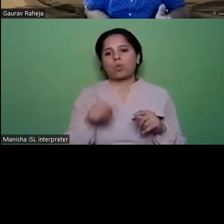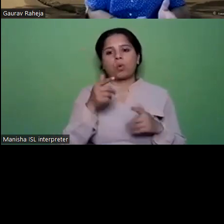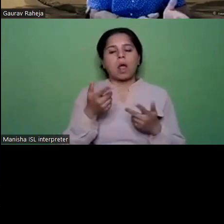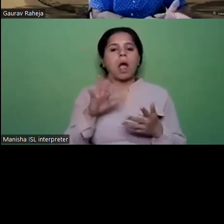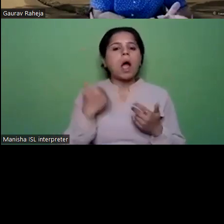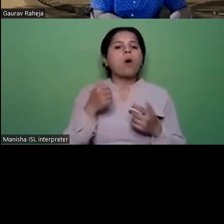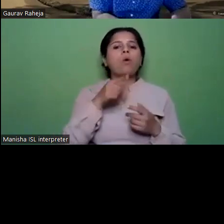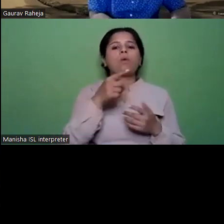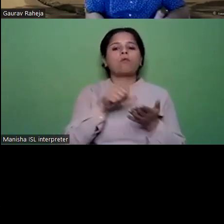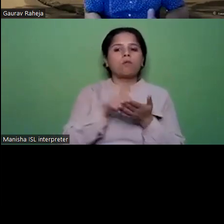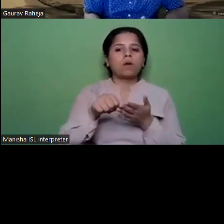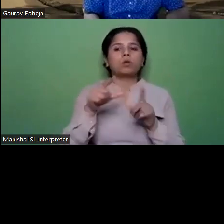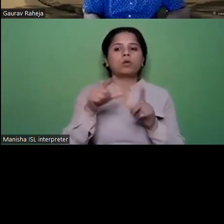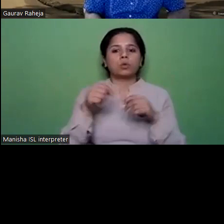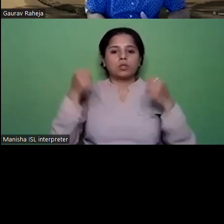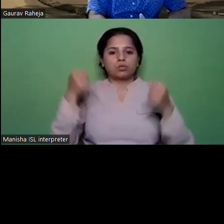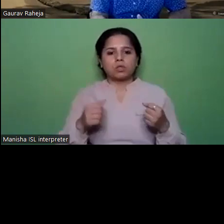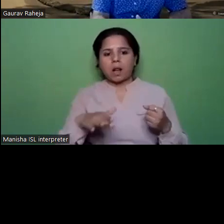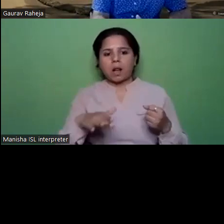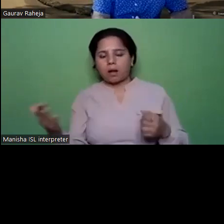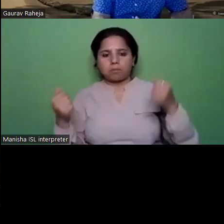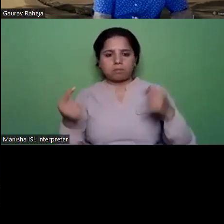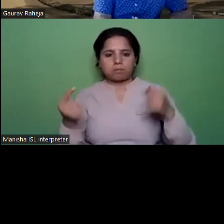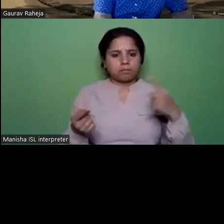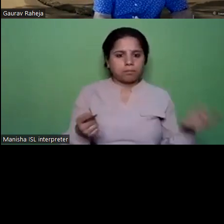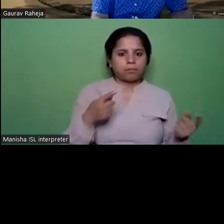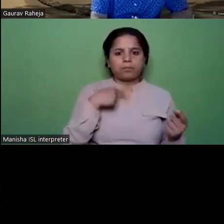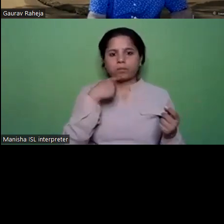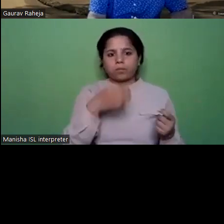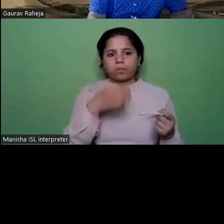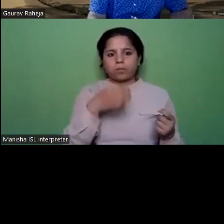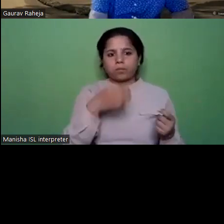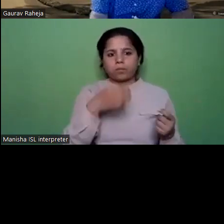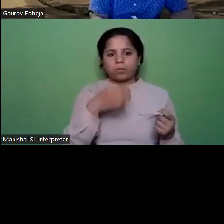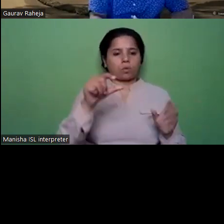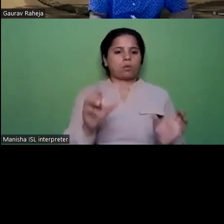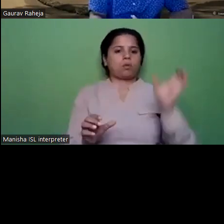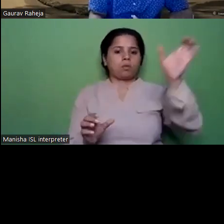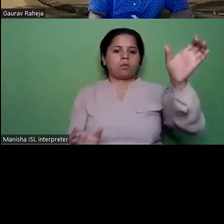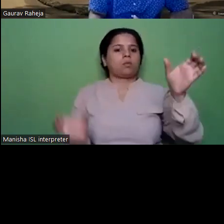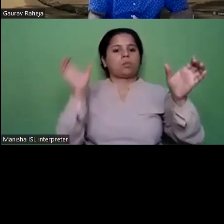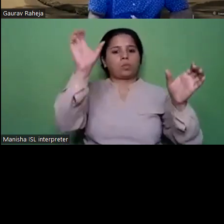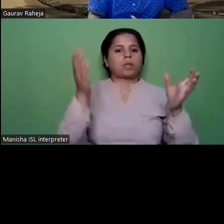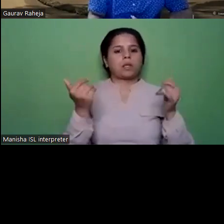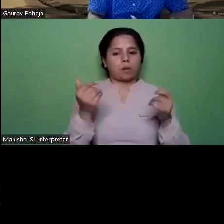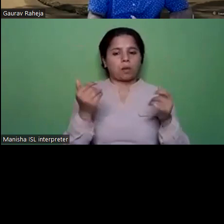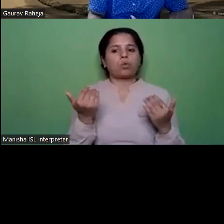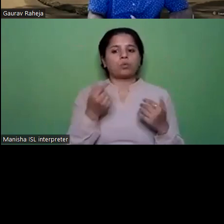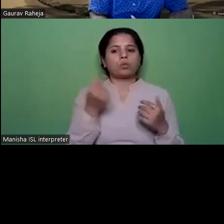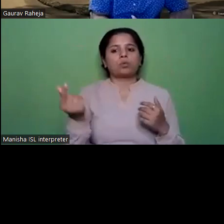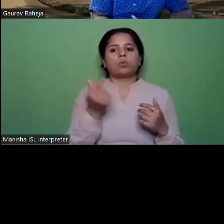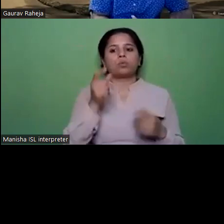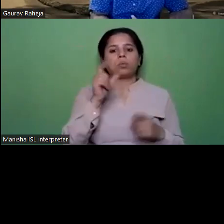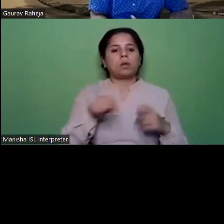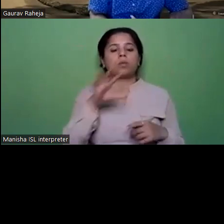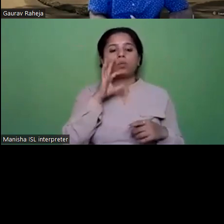The chairs can be kept on this side or that side. This swing bar can move up on this side or this side. So it provides lateral transfer from